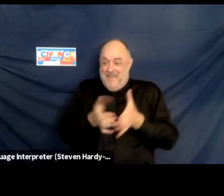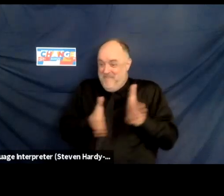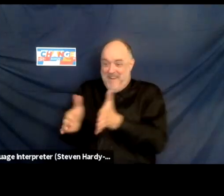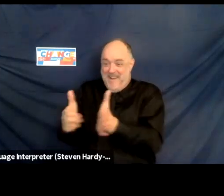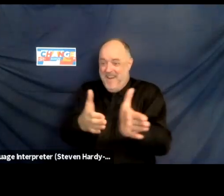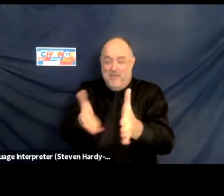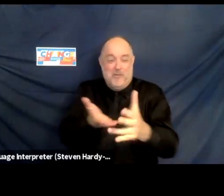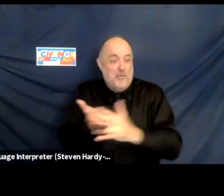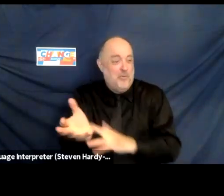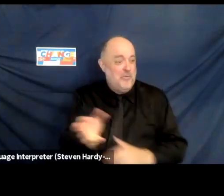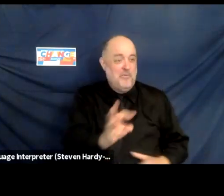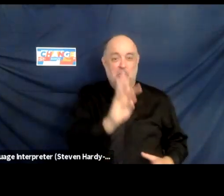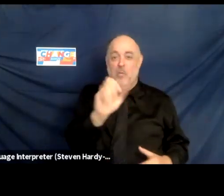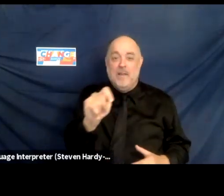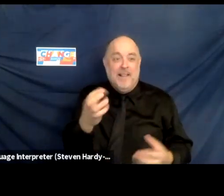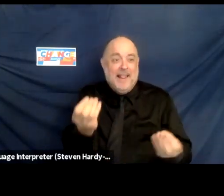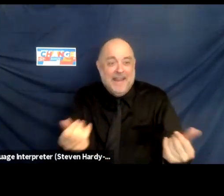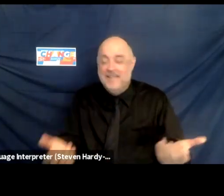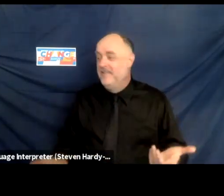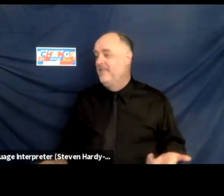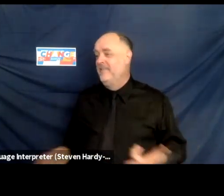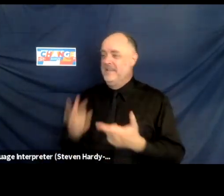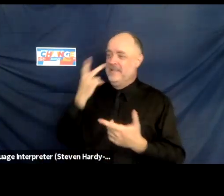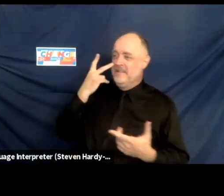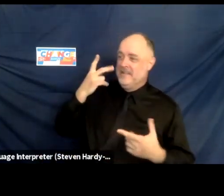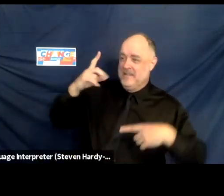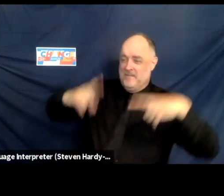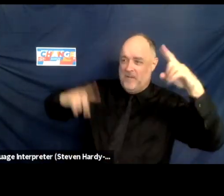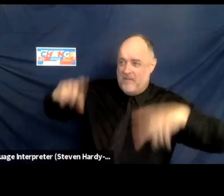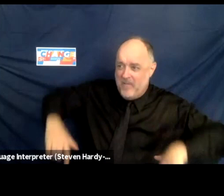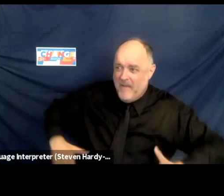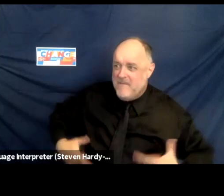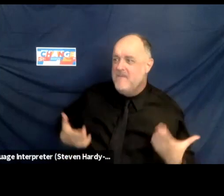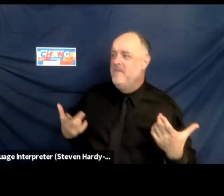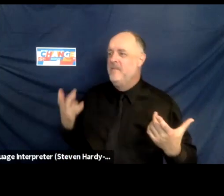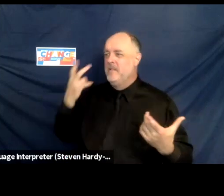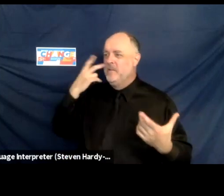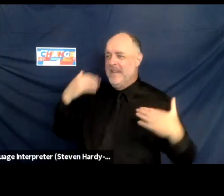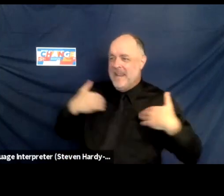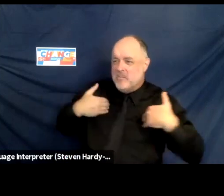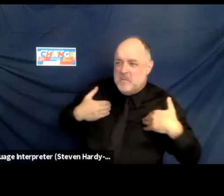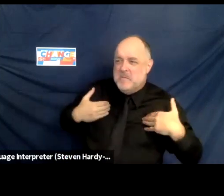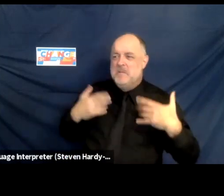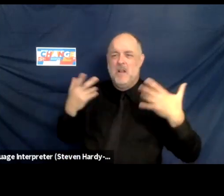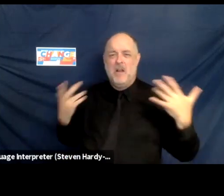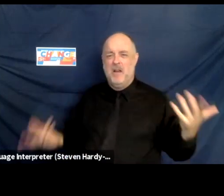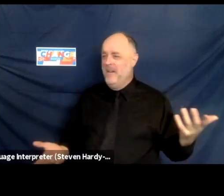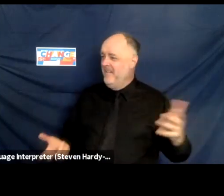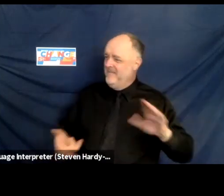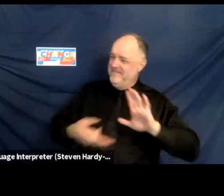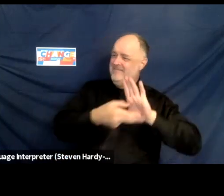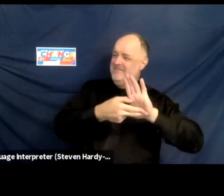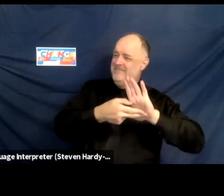through wetlands, a wildlife refuge in the bustling area along the banks of the Christina River, which is named after a child queen